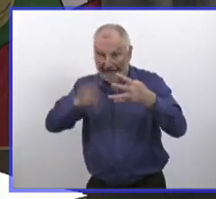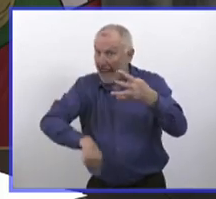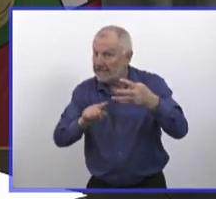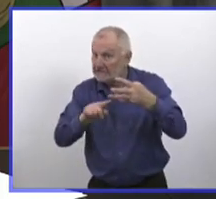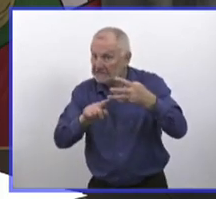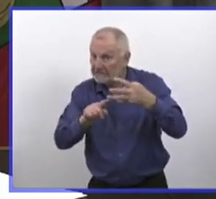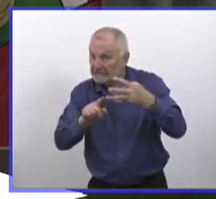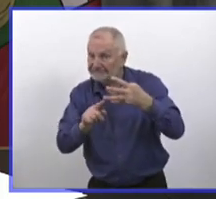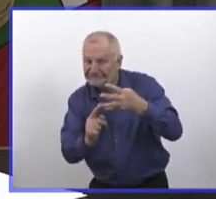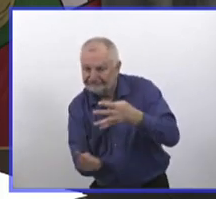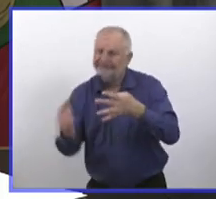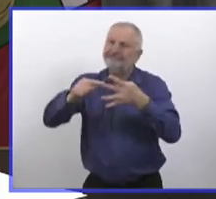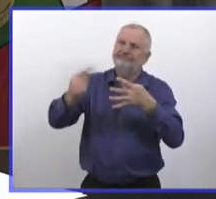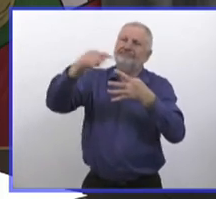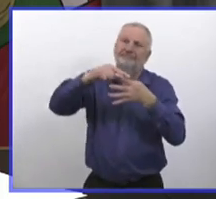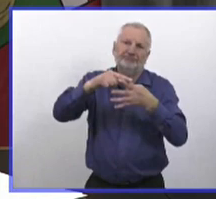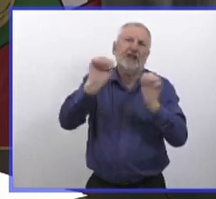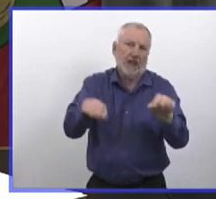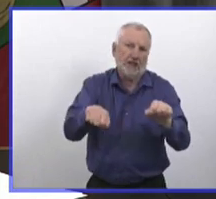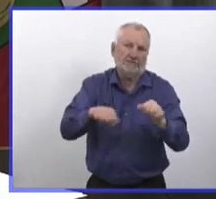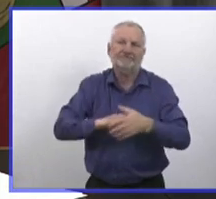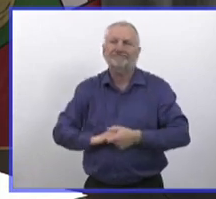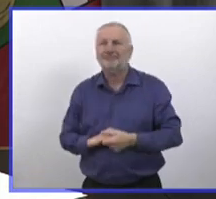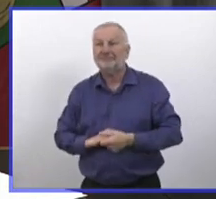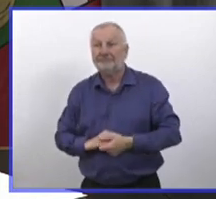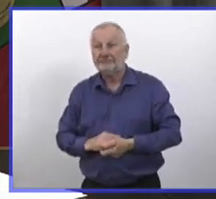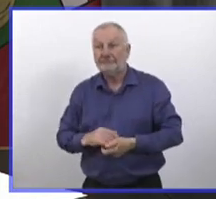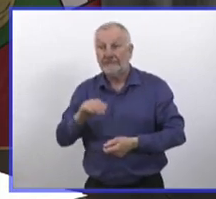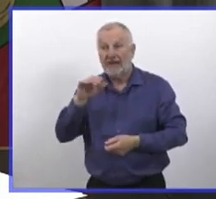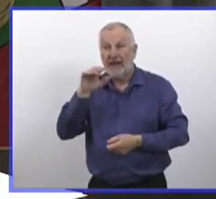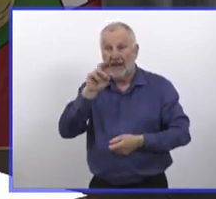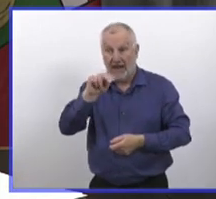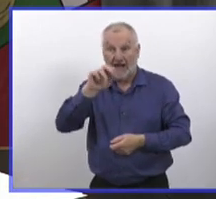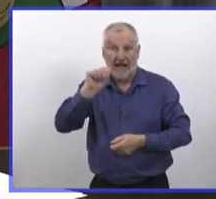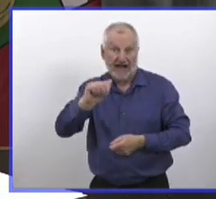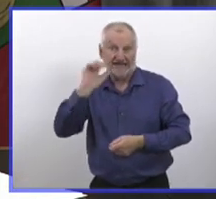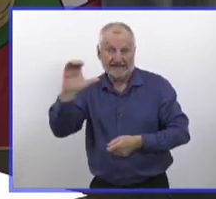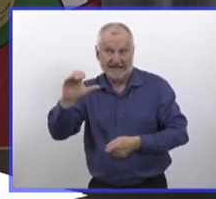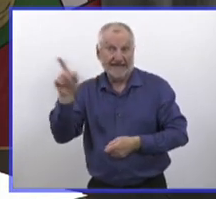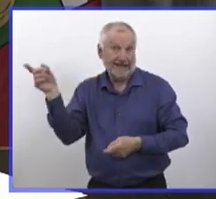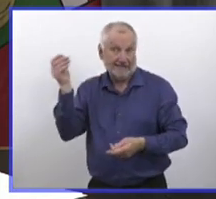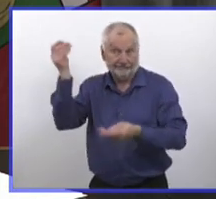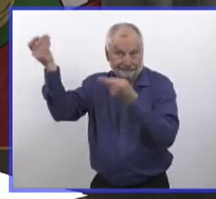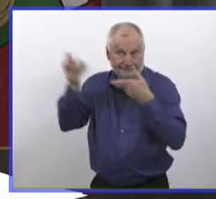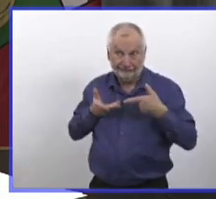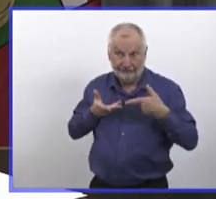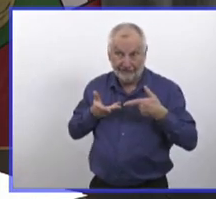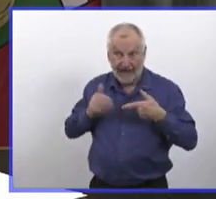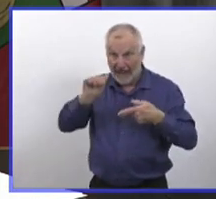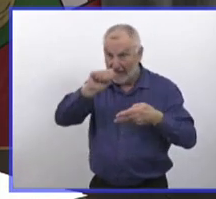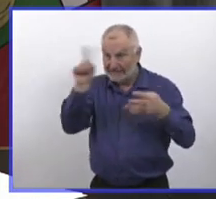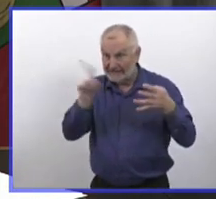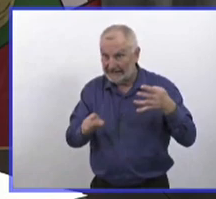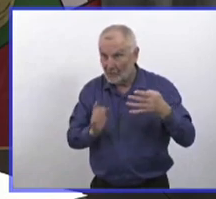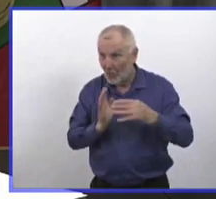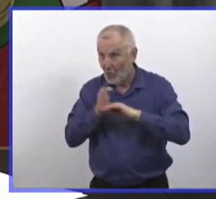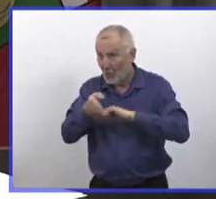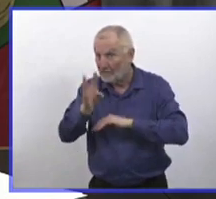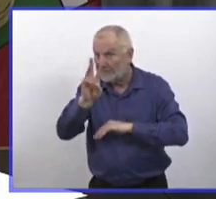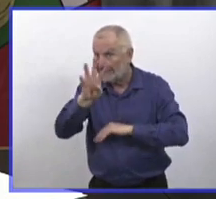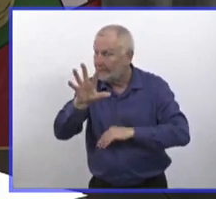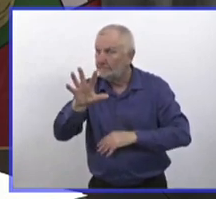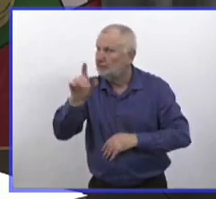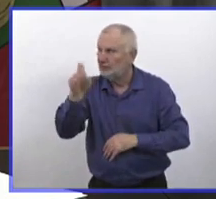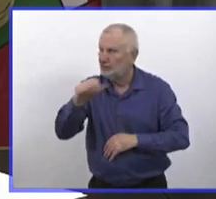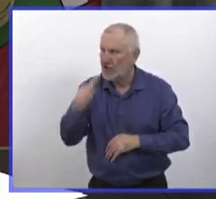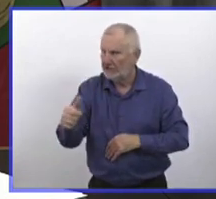has recommended against going above age 65. And knowing that, as people choose